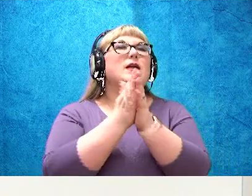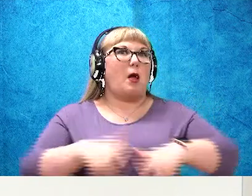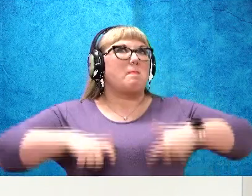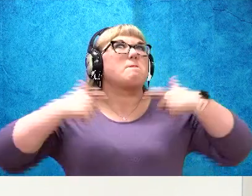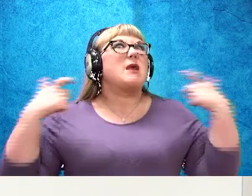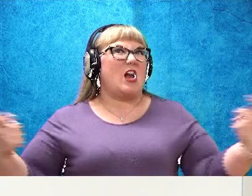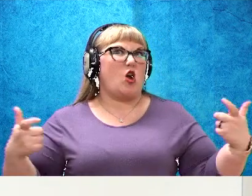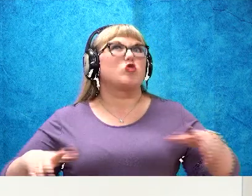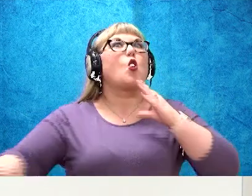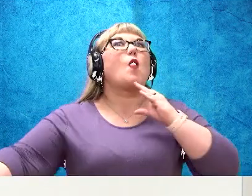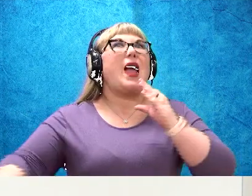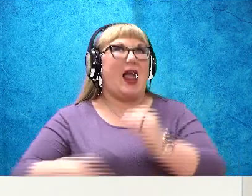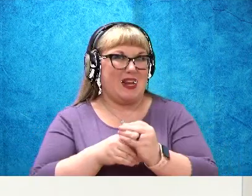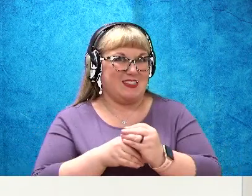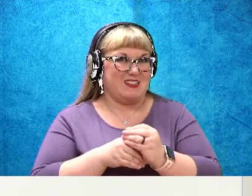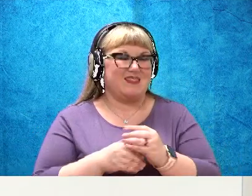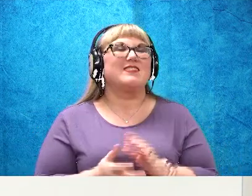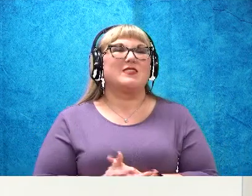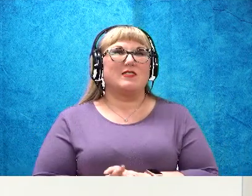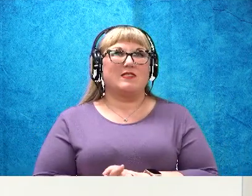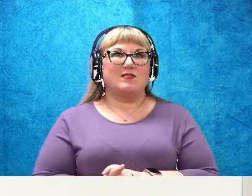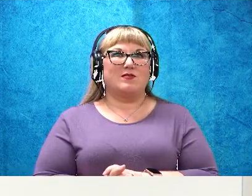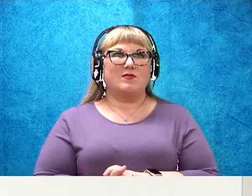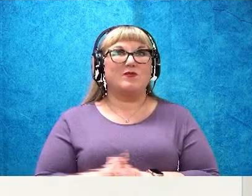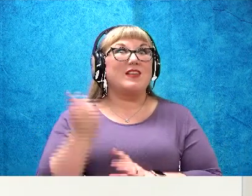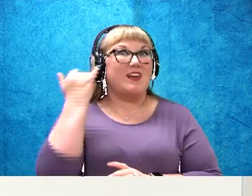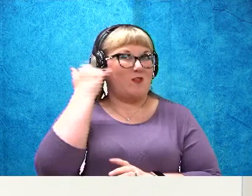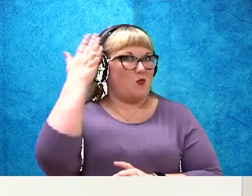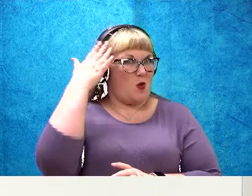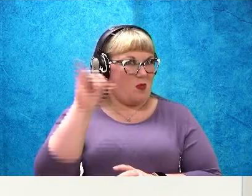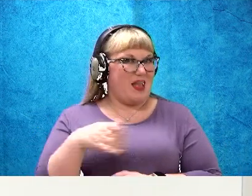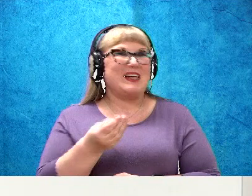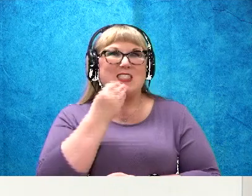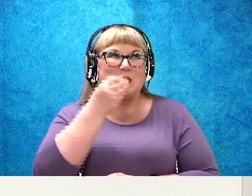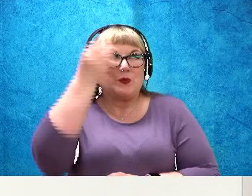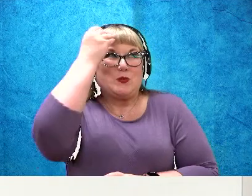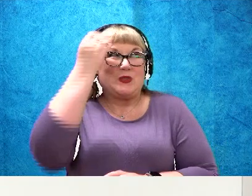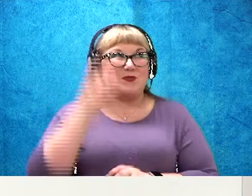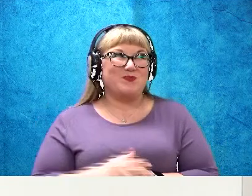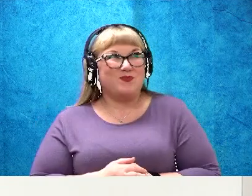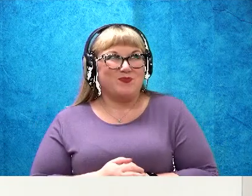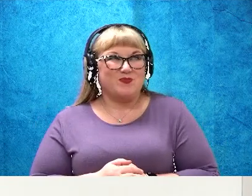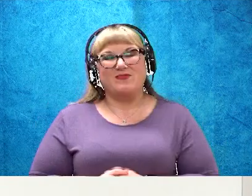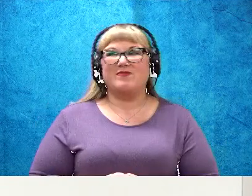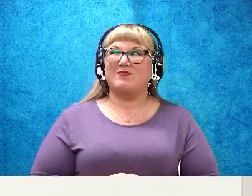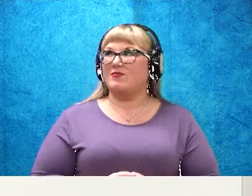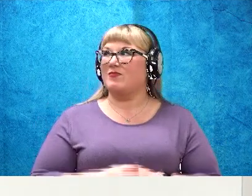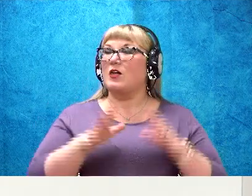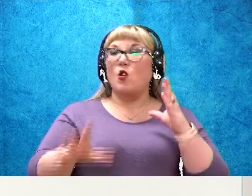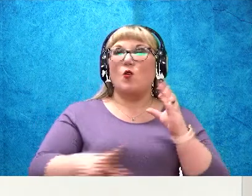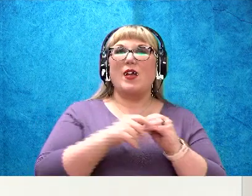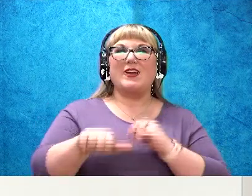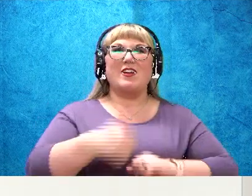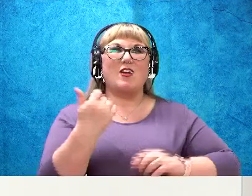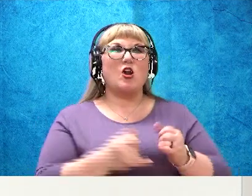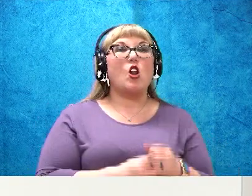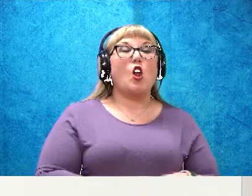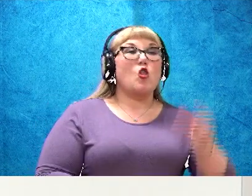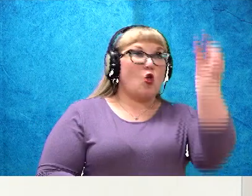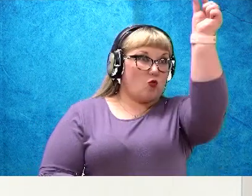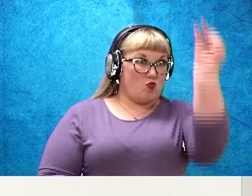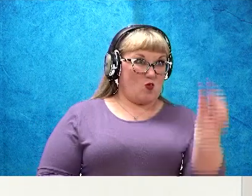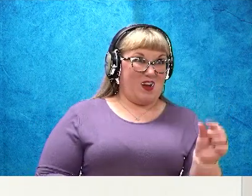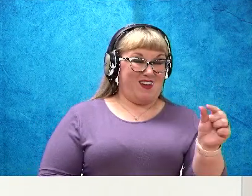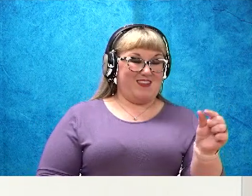bigger. If you guess bigger, kiss your brain. So we're adding another rod to our